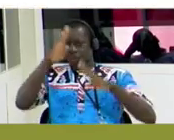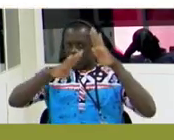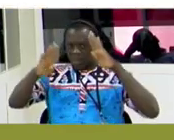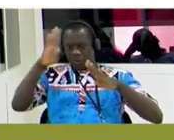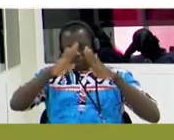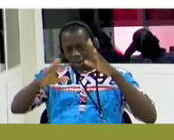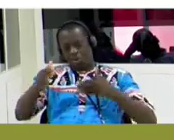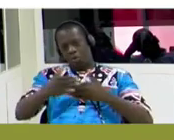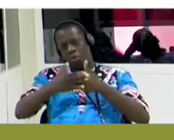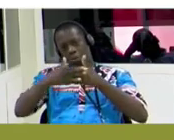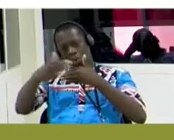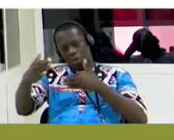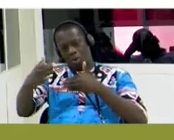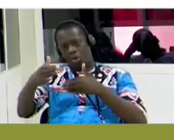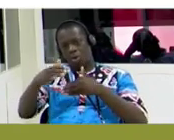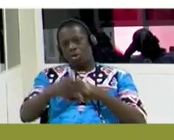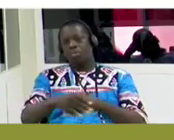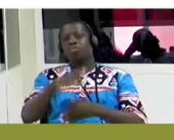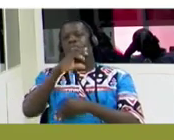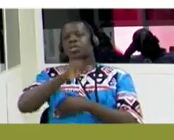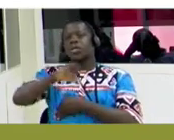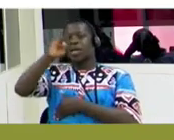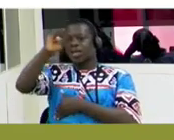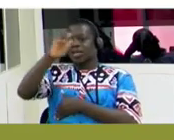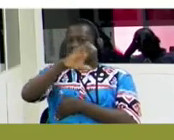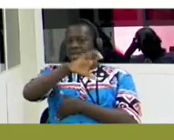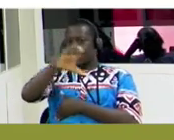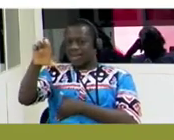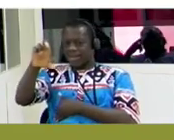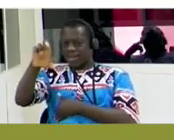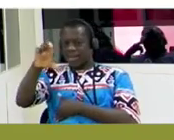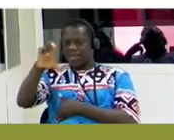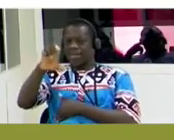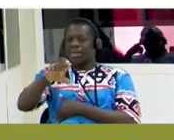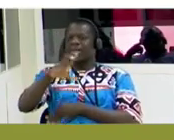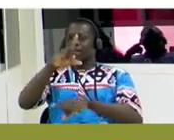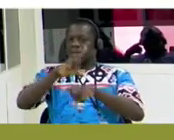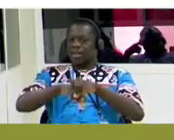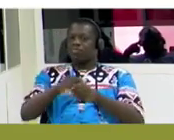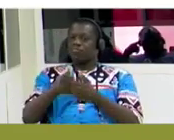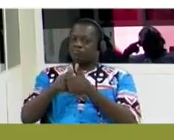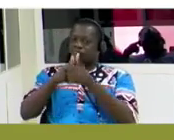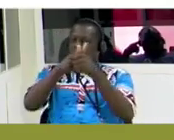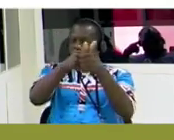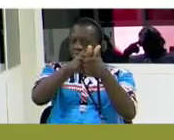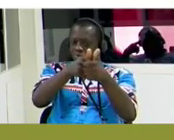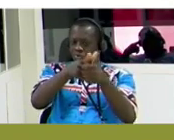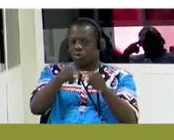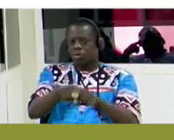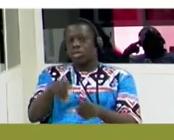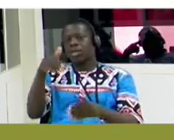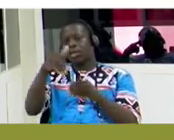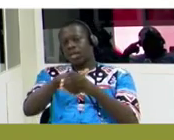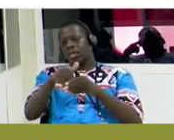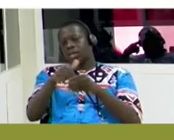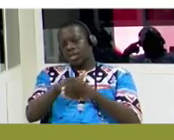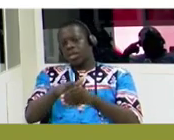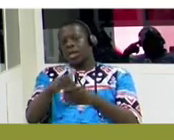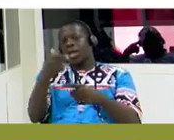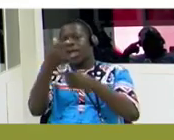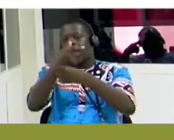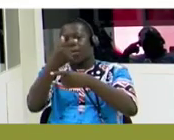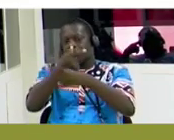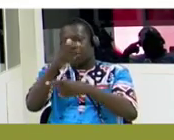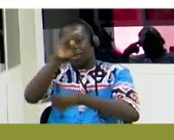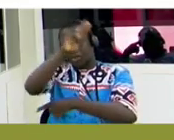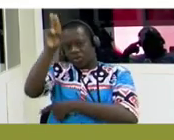Thank you very much. Mr. Sarr, during your, following your induction into the Gambia National